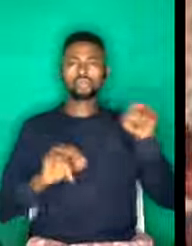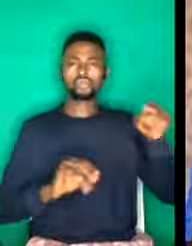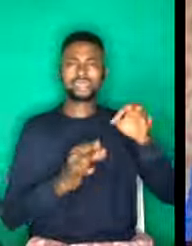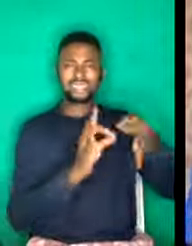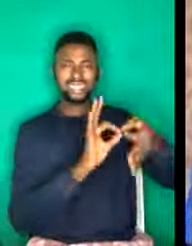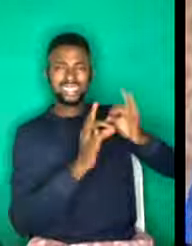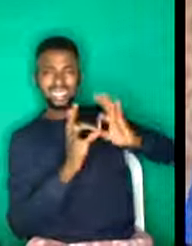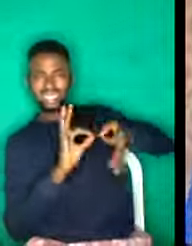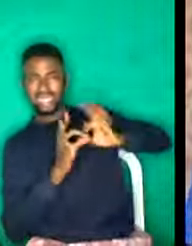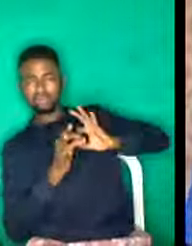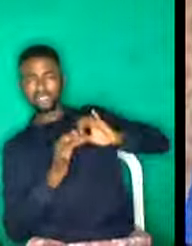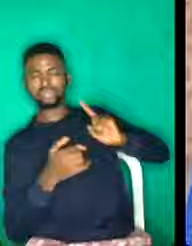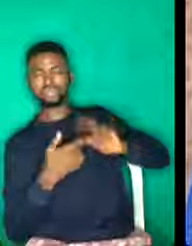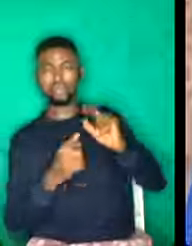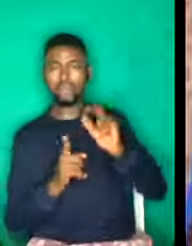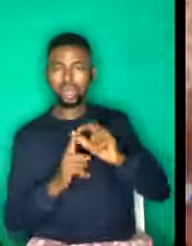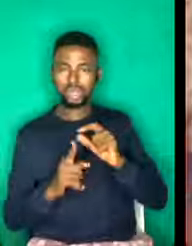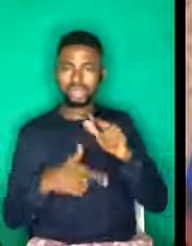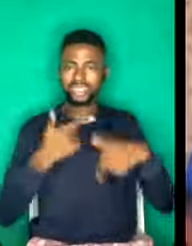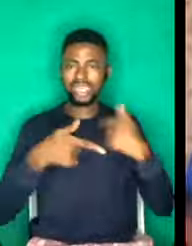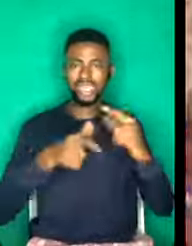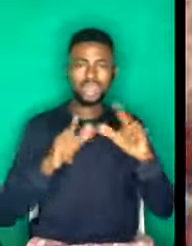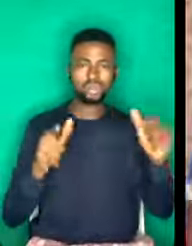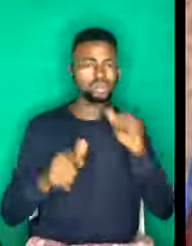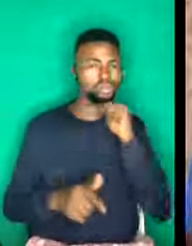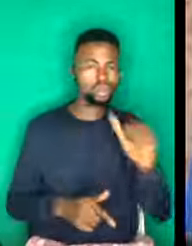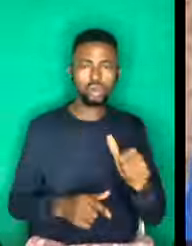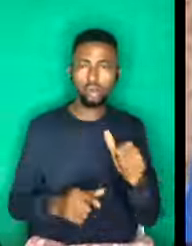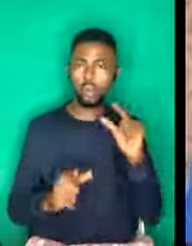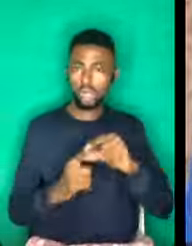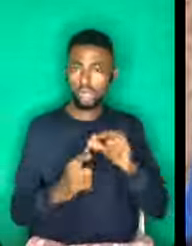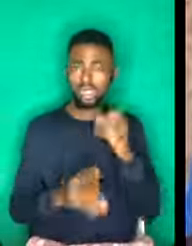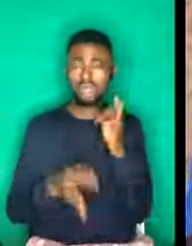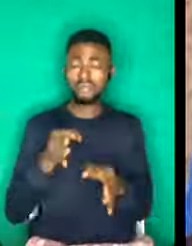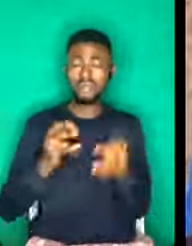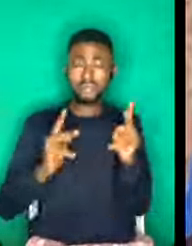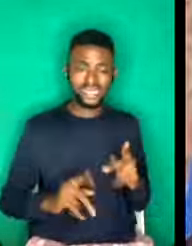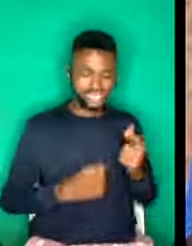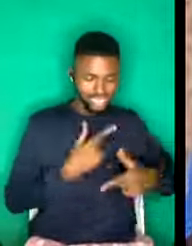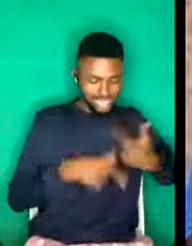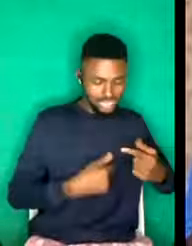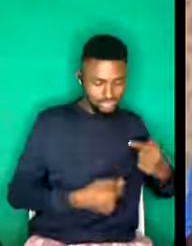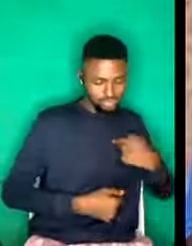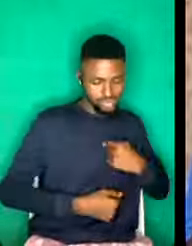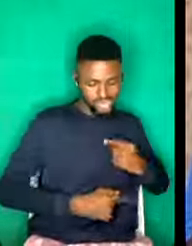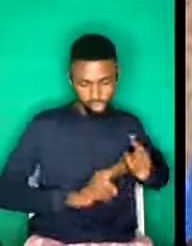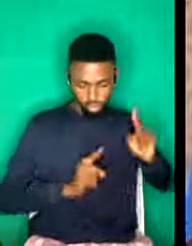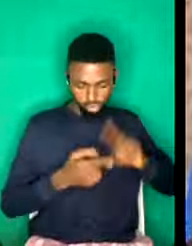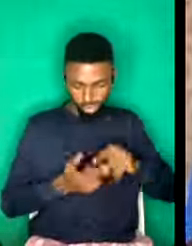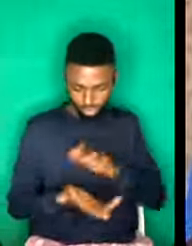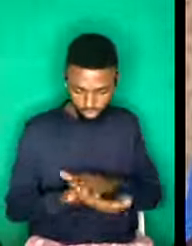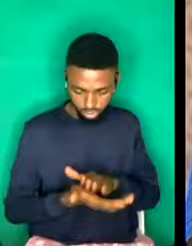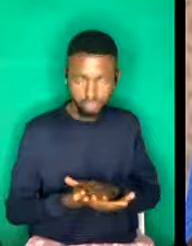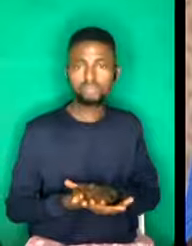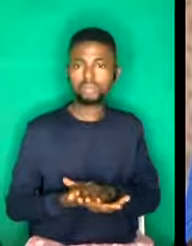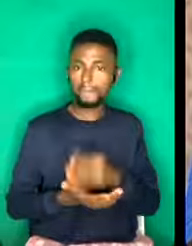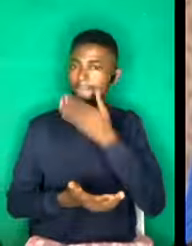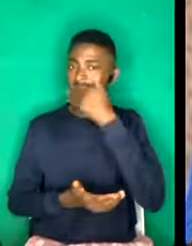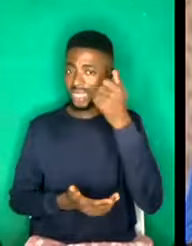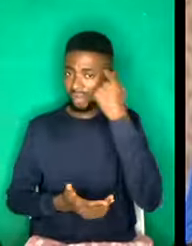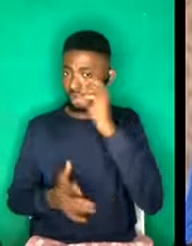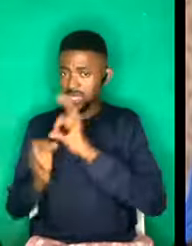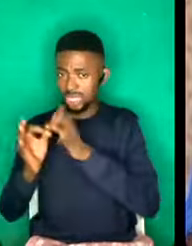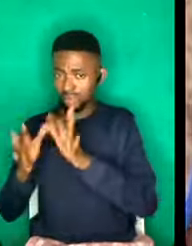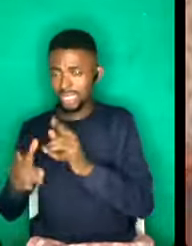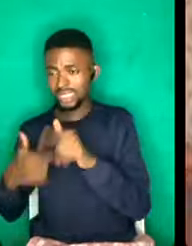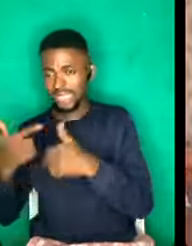language is not the same thing as words. So if the person signs me go to school, it's ideal for the sign language interpreter to sign I am going